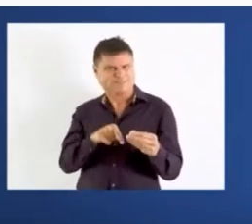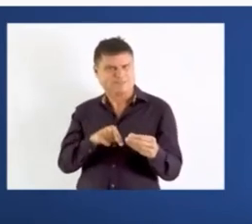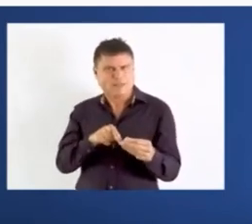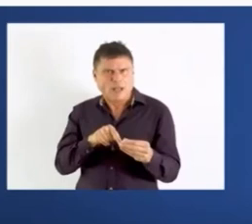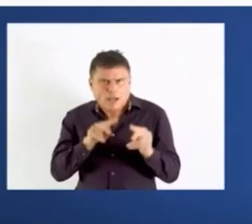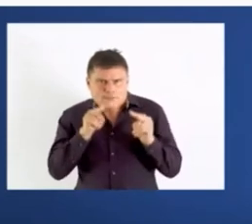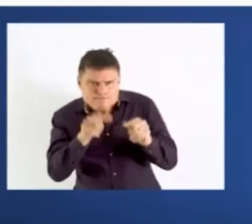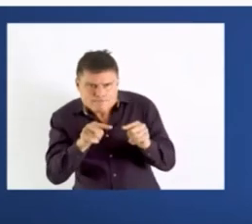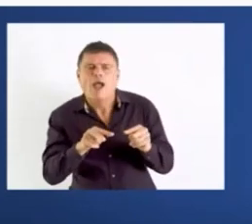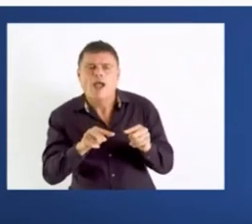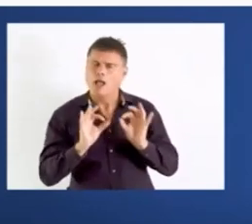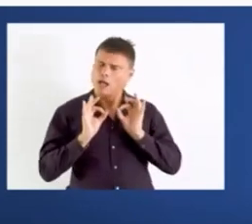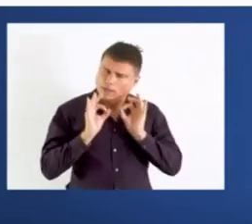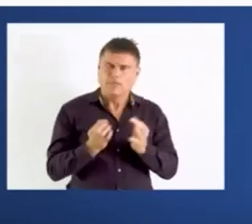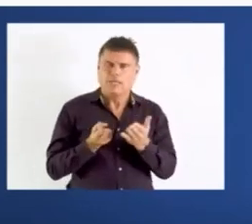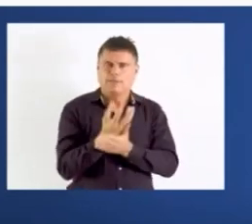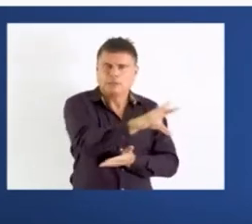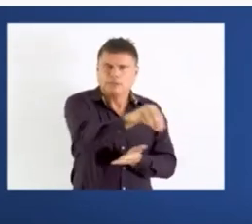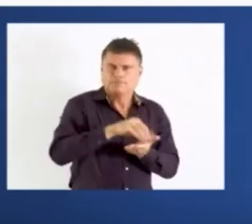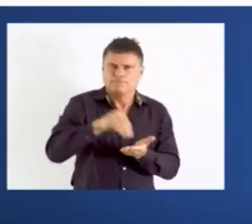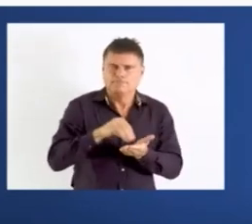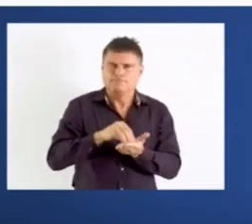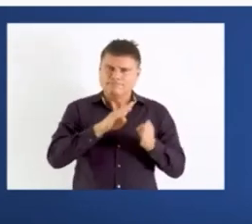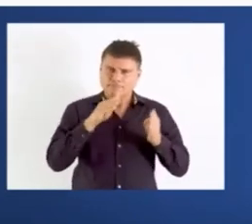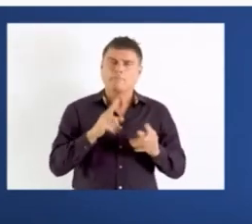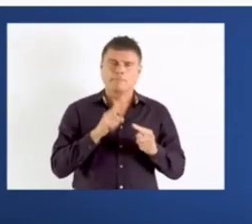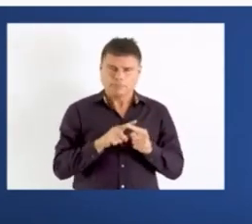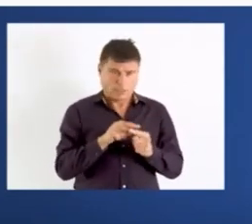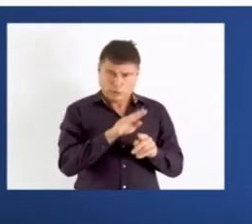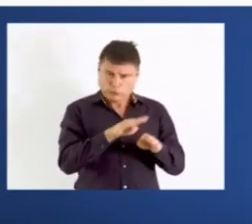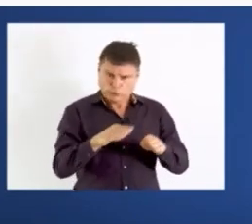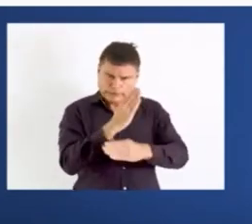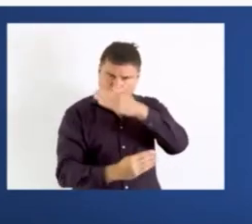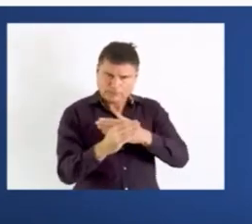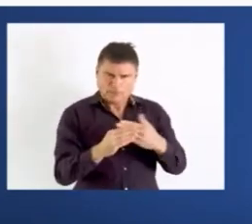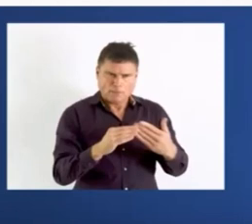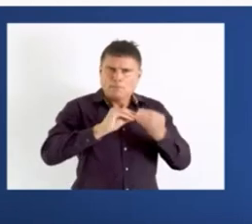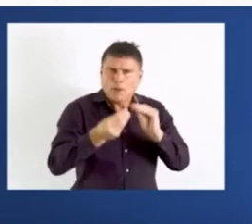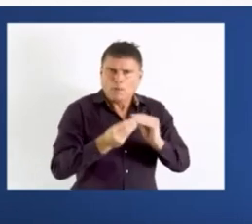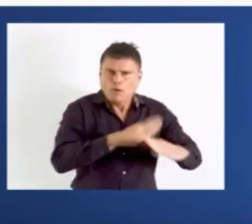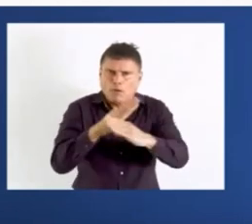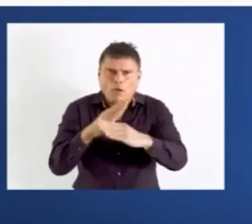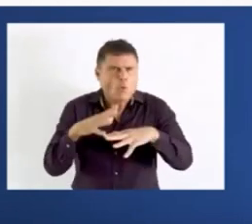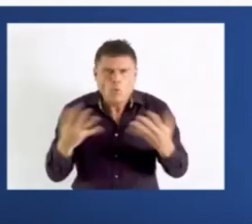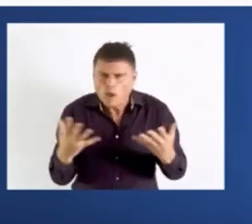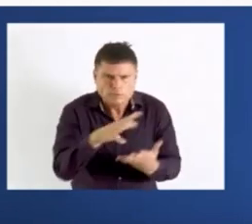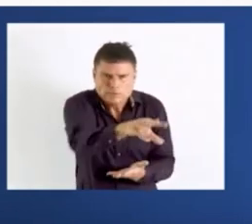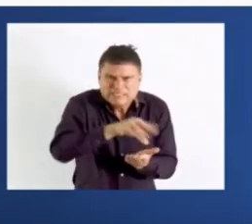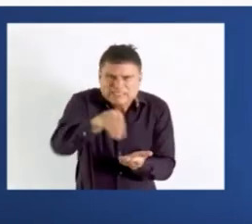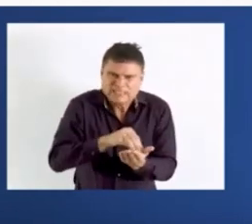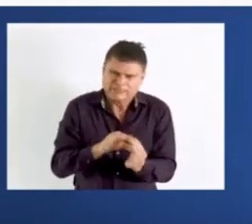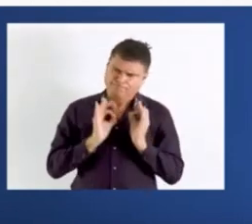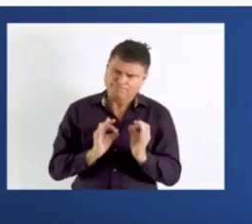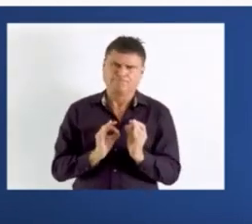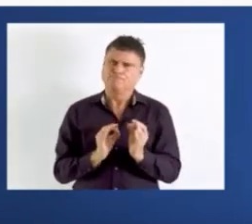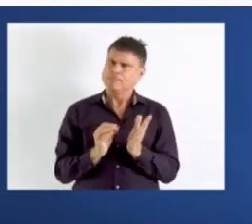module that can produce reliable and valid data, but also a module that can truly capture the living